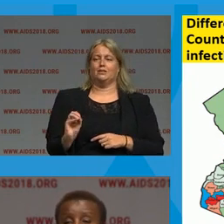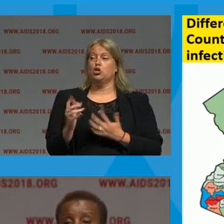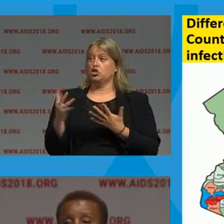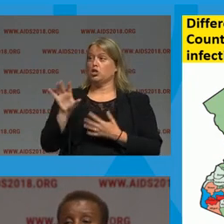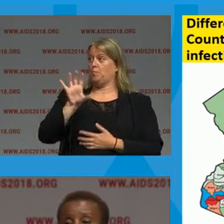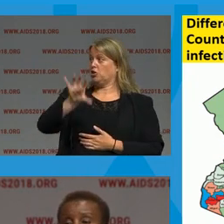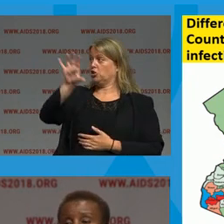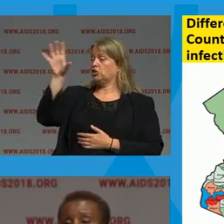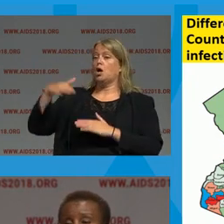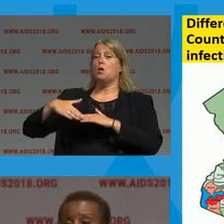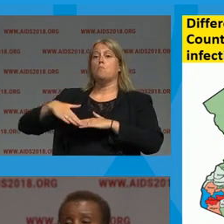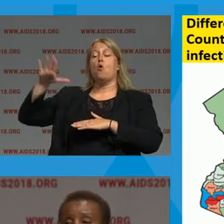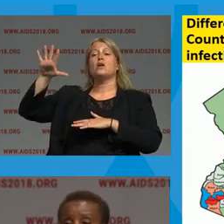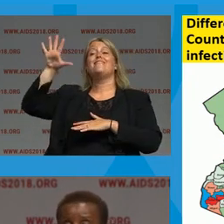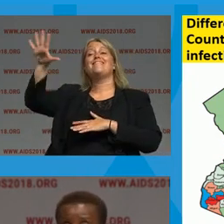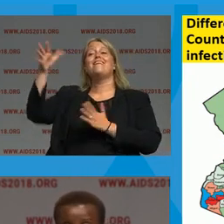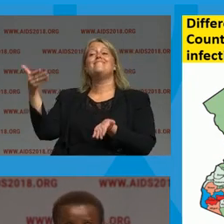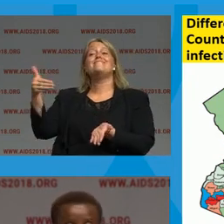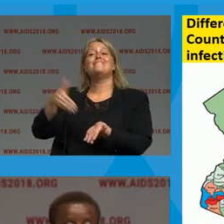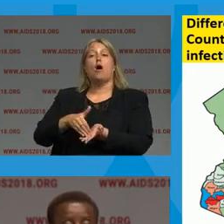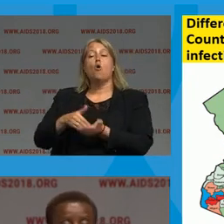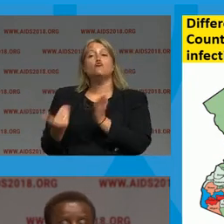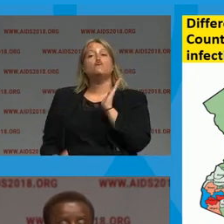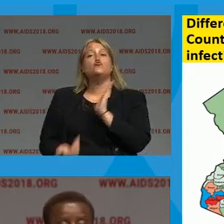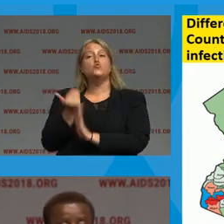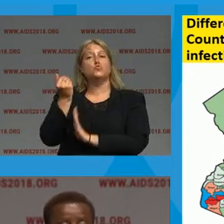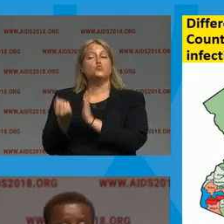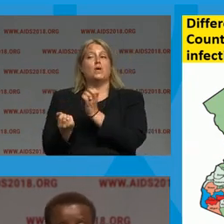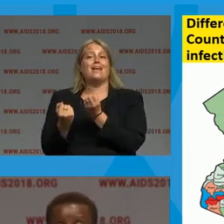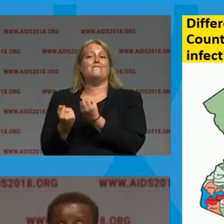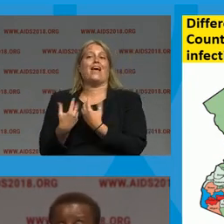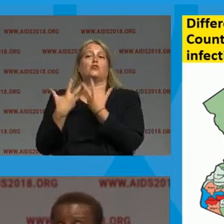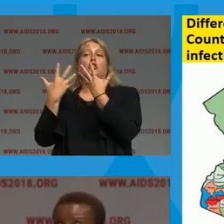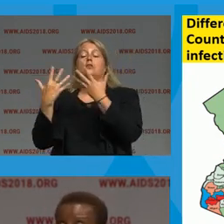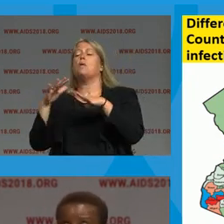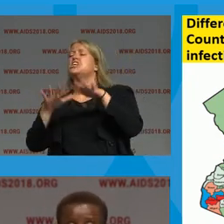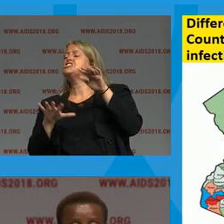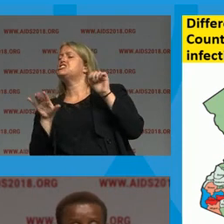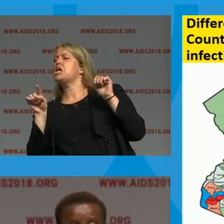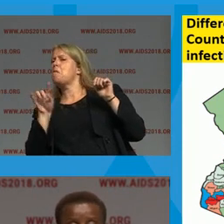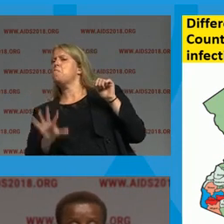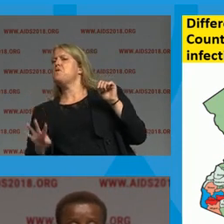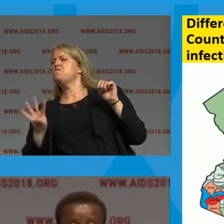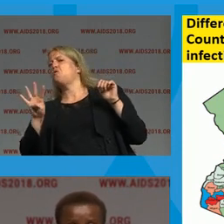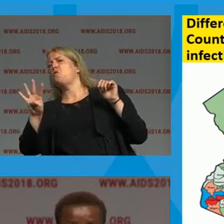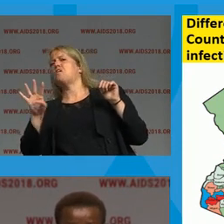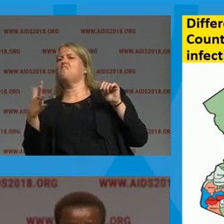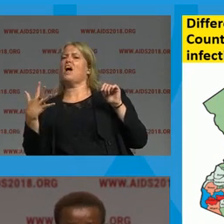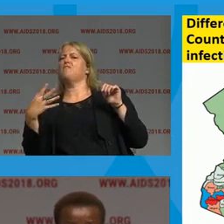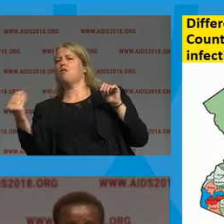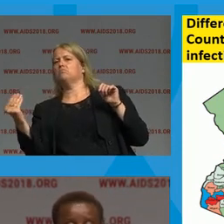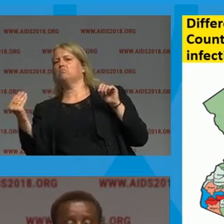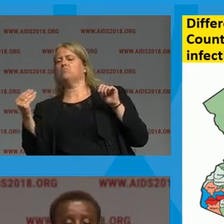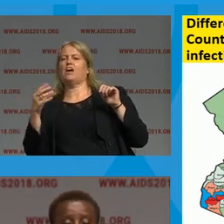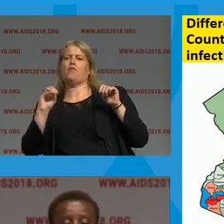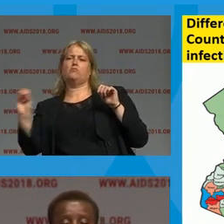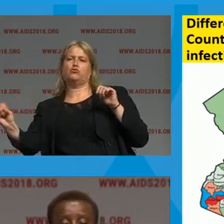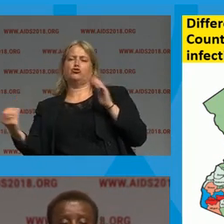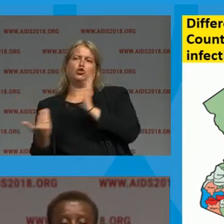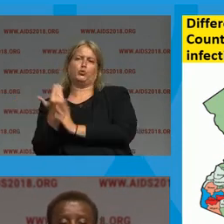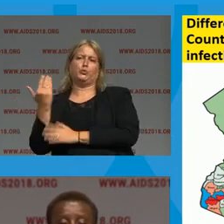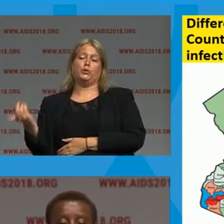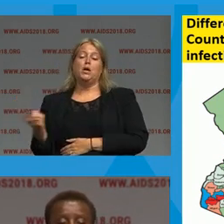as high as more than 10,000 new infections and some having as low as 400-500 new infections. However,